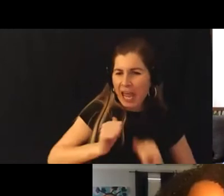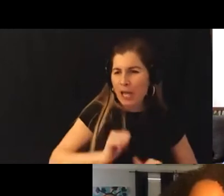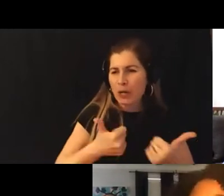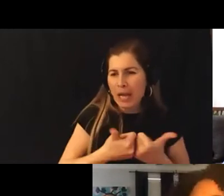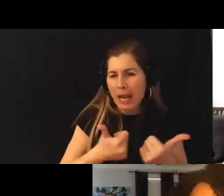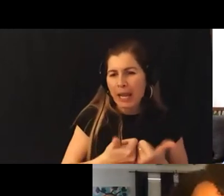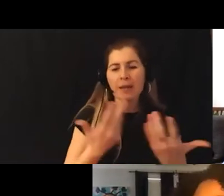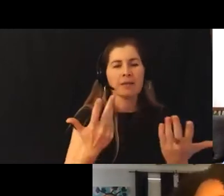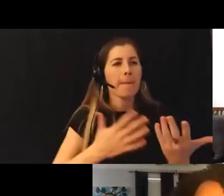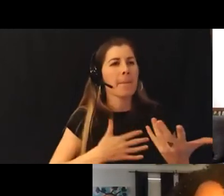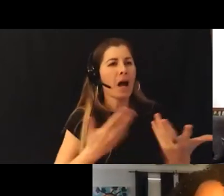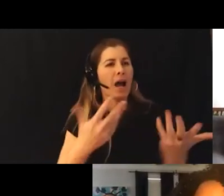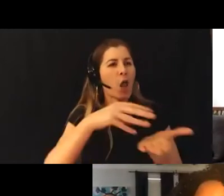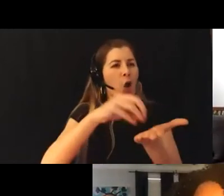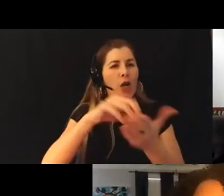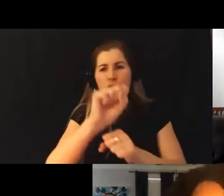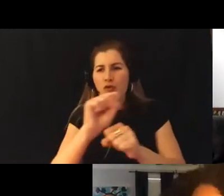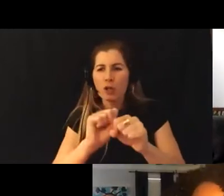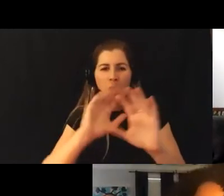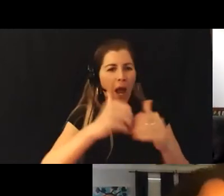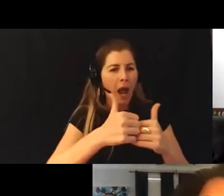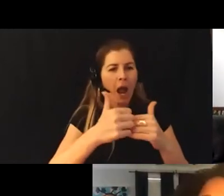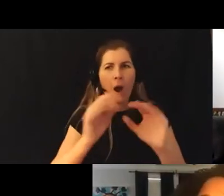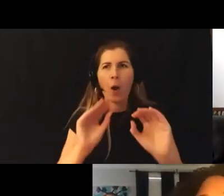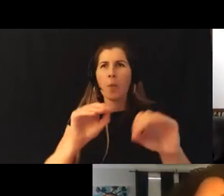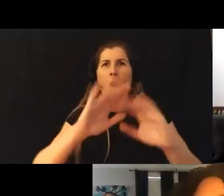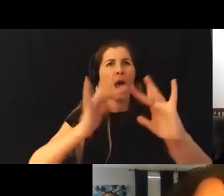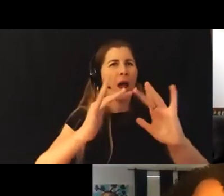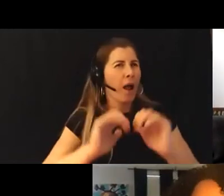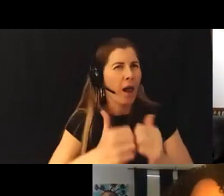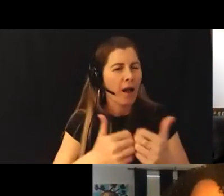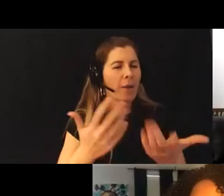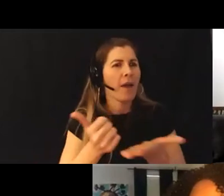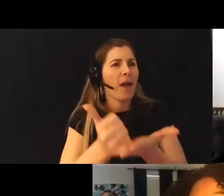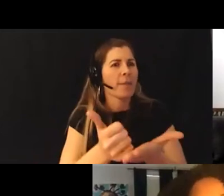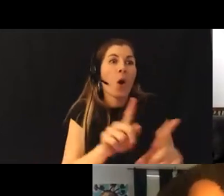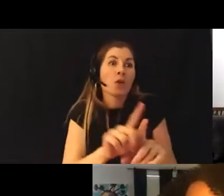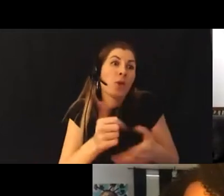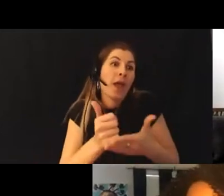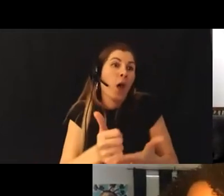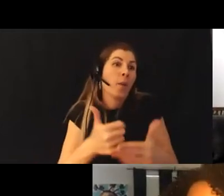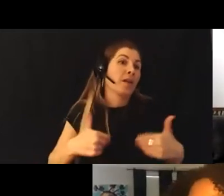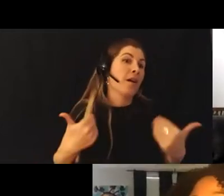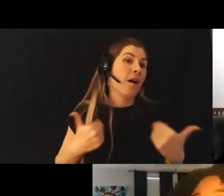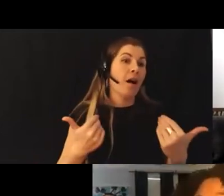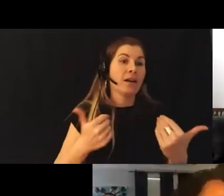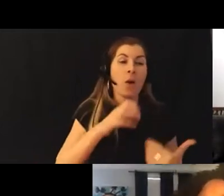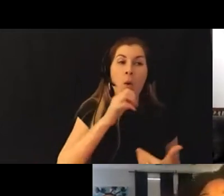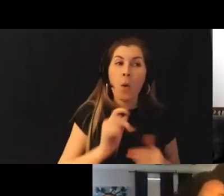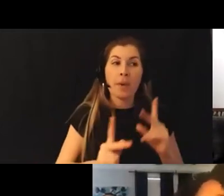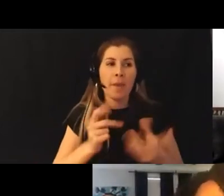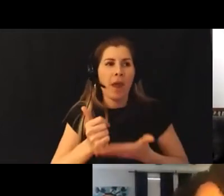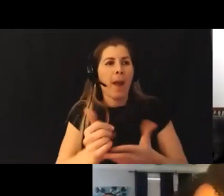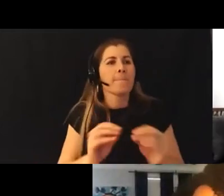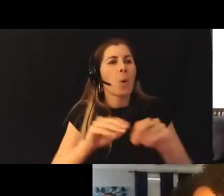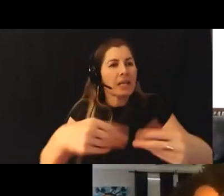learning structures that are so fundamental to art making and also the excitement that young people and older people bring to the experience?